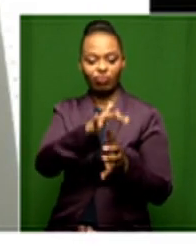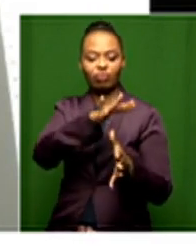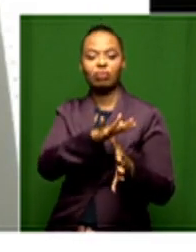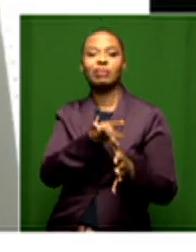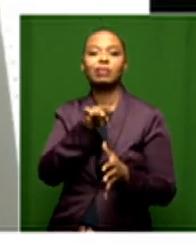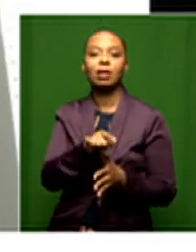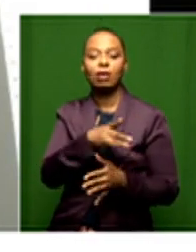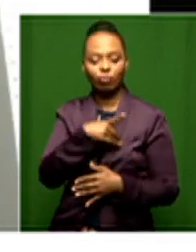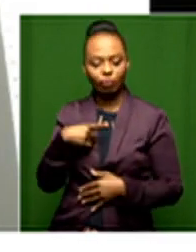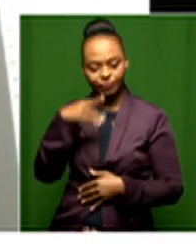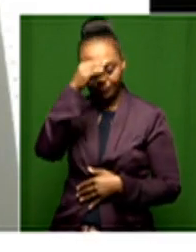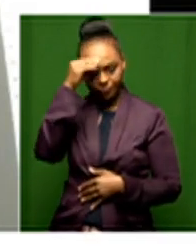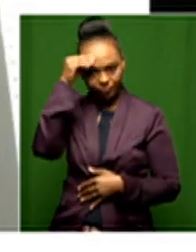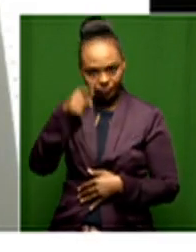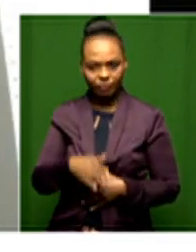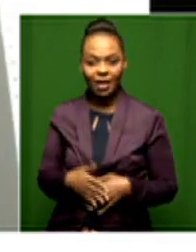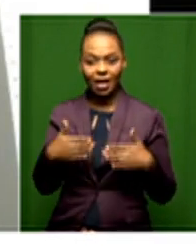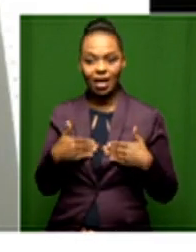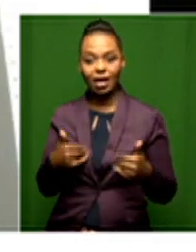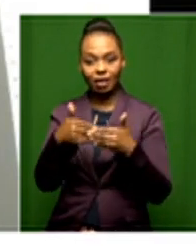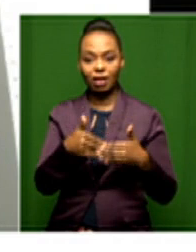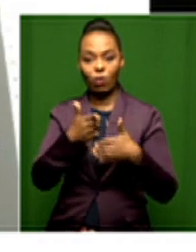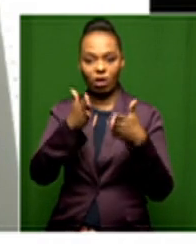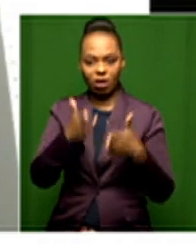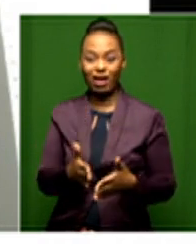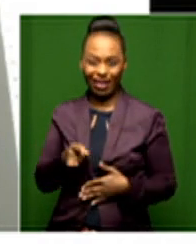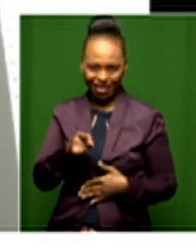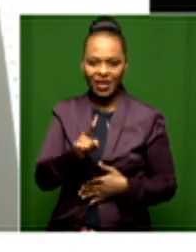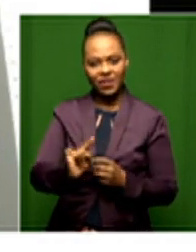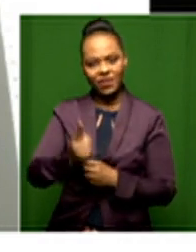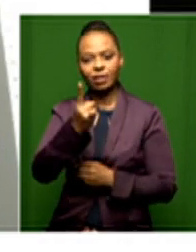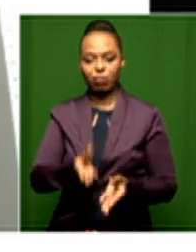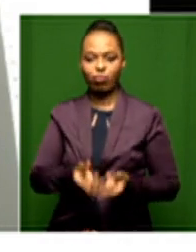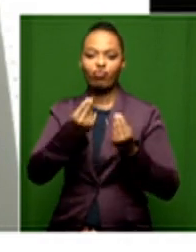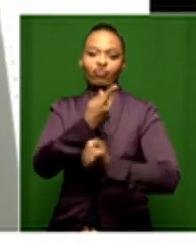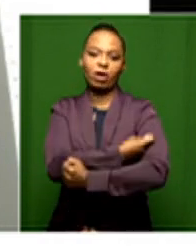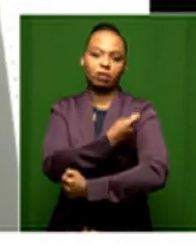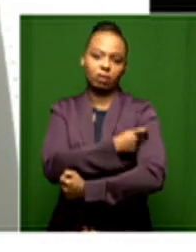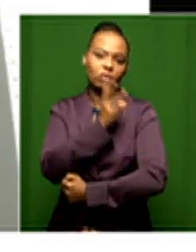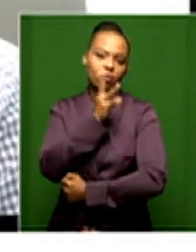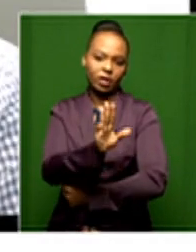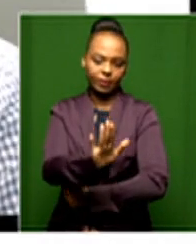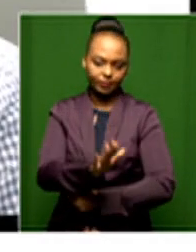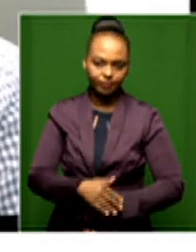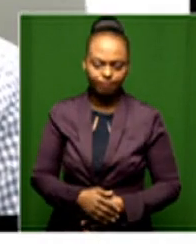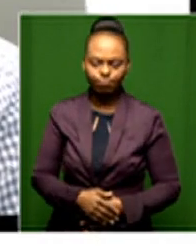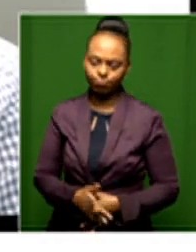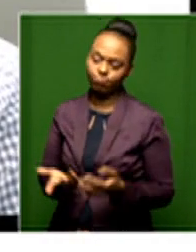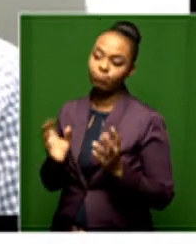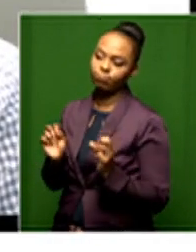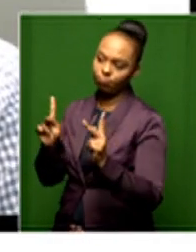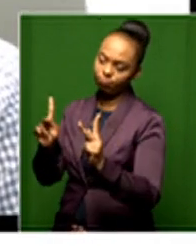workers, particularly the healthcare workers, will be the ones who will first receive the vaccine. Okay, so obviously, I mean,